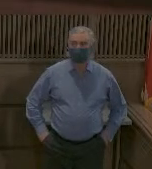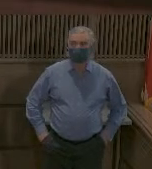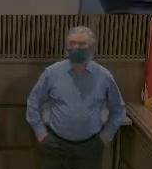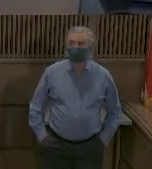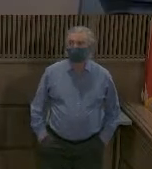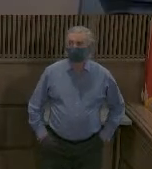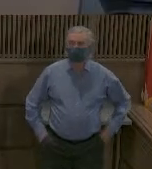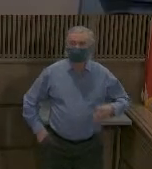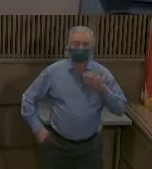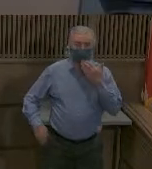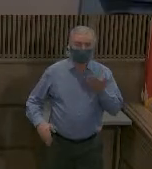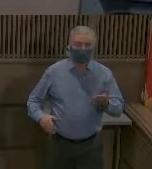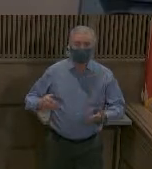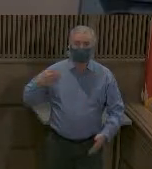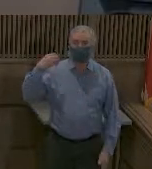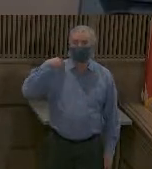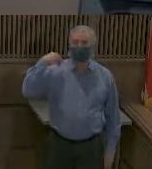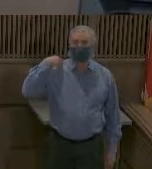Thank you, Chief.